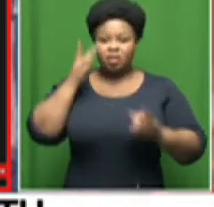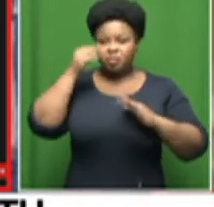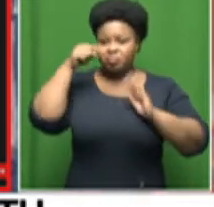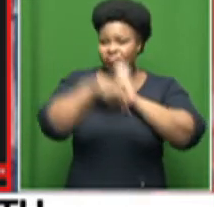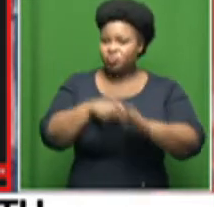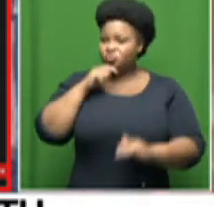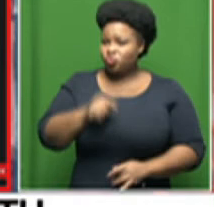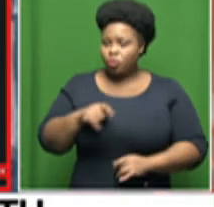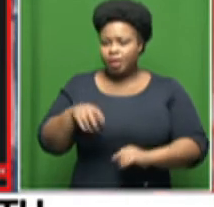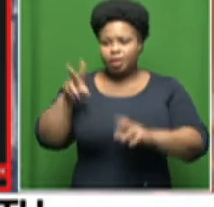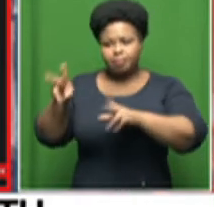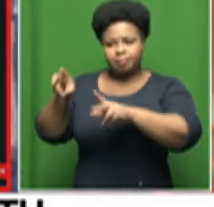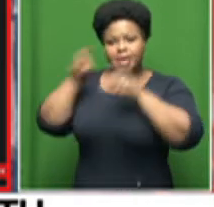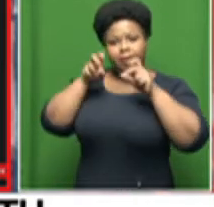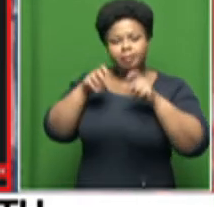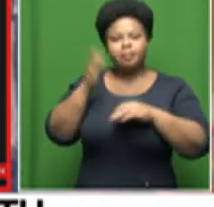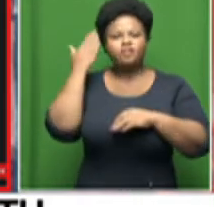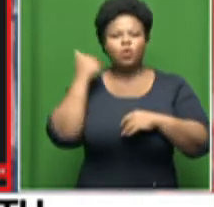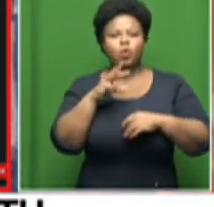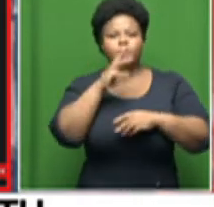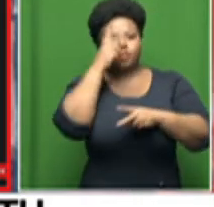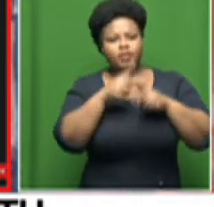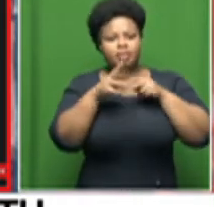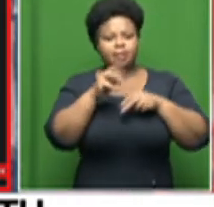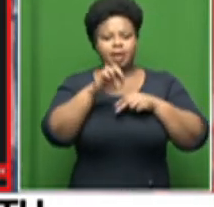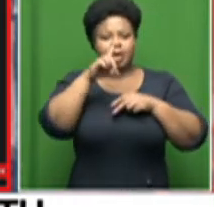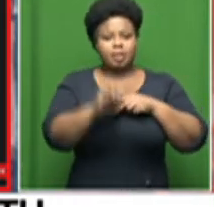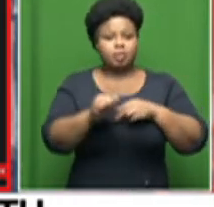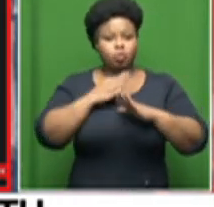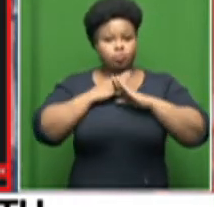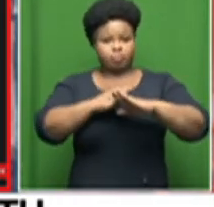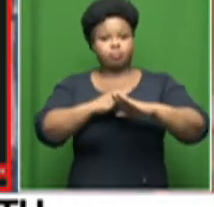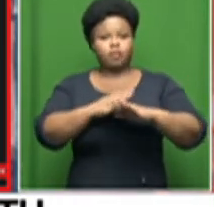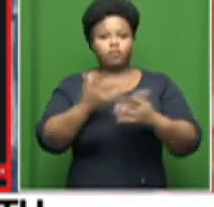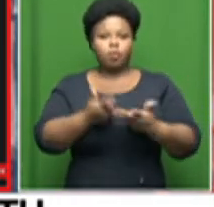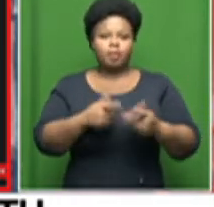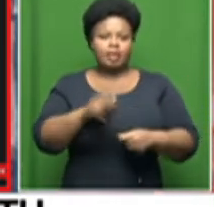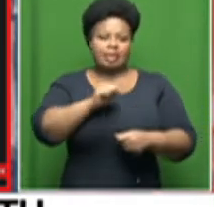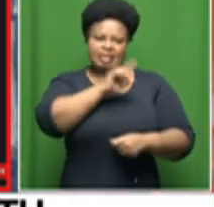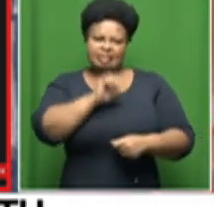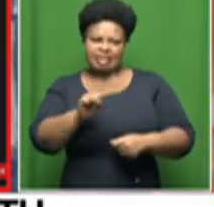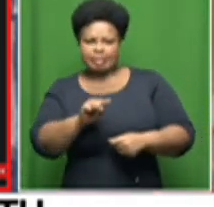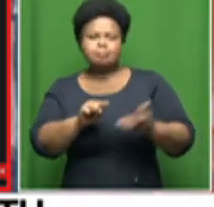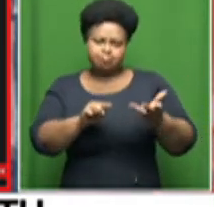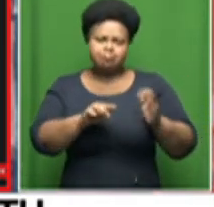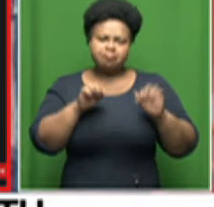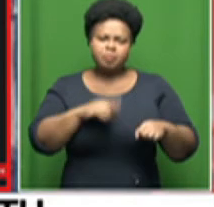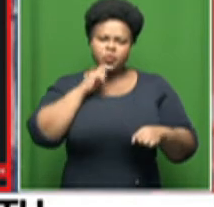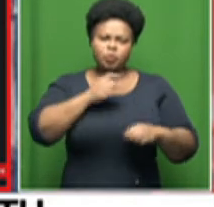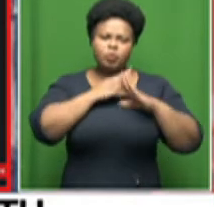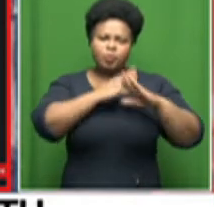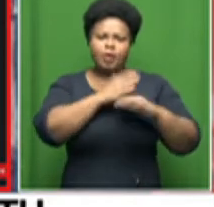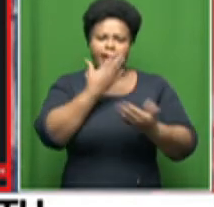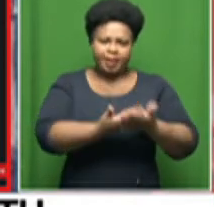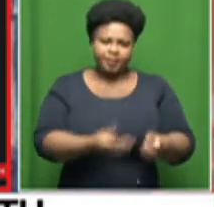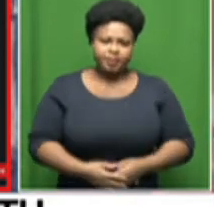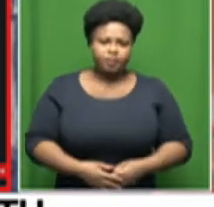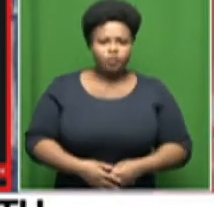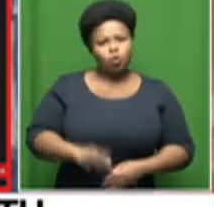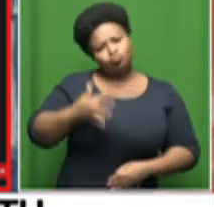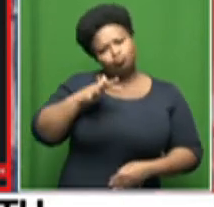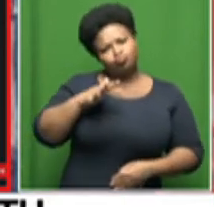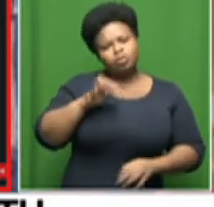can extrapolate, as Professor Mahdi said, efficacy against severe disease from the Astrazeneca vaccine as well. Moderate disease,